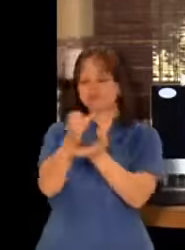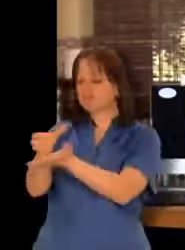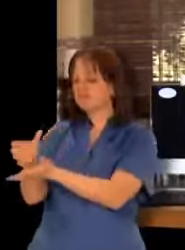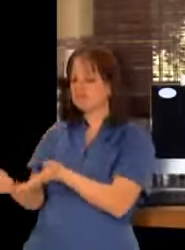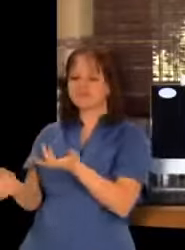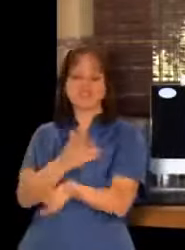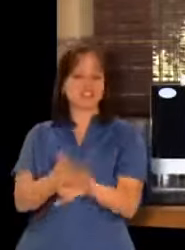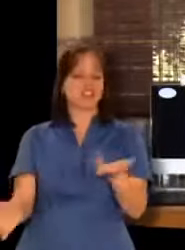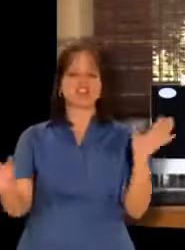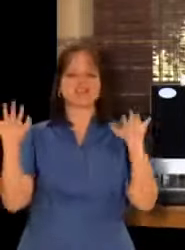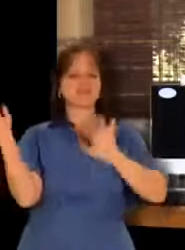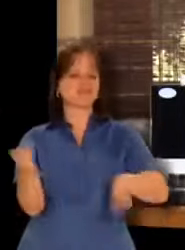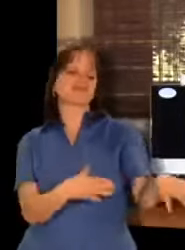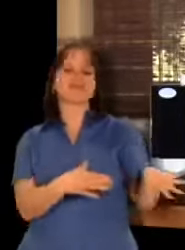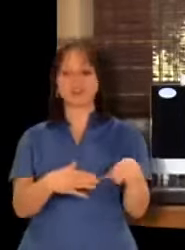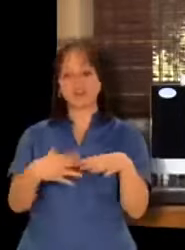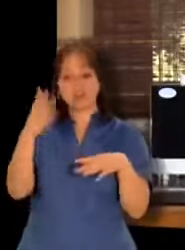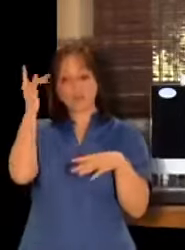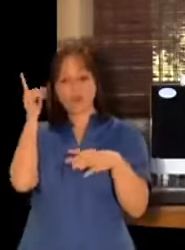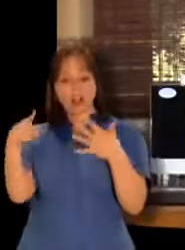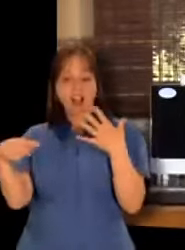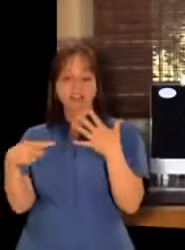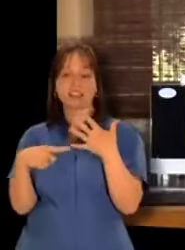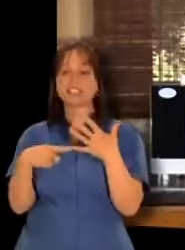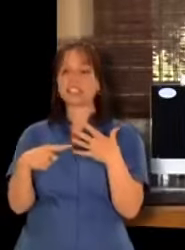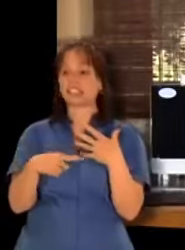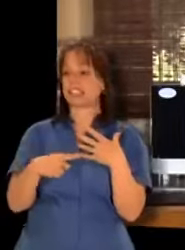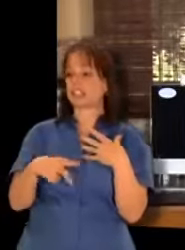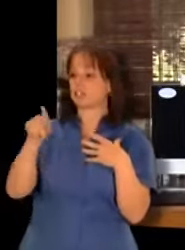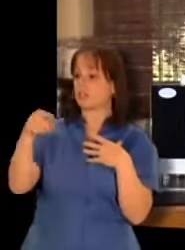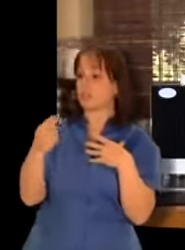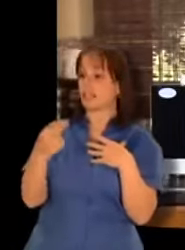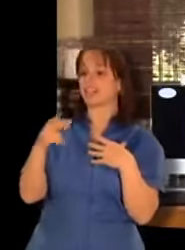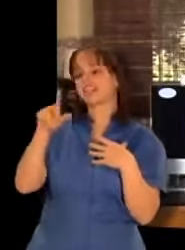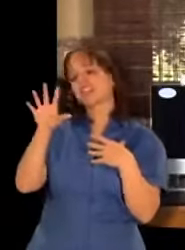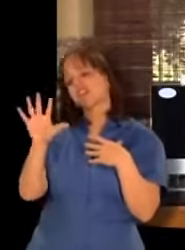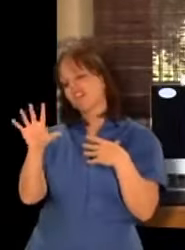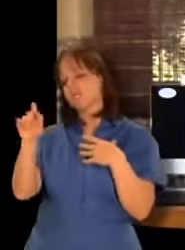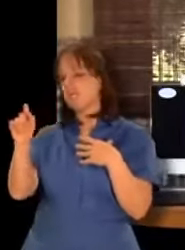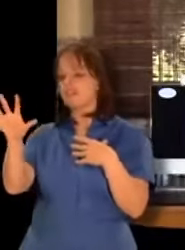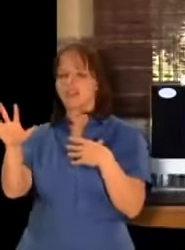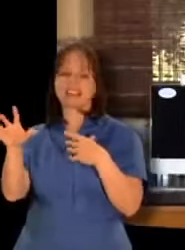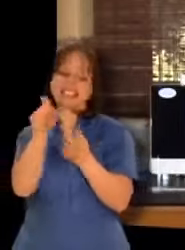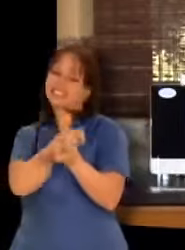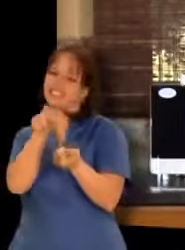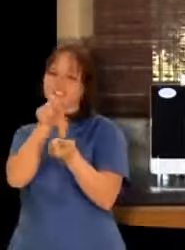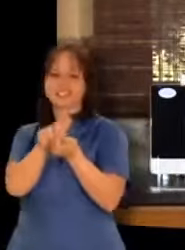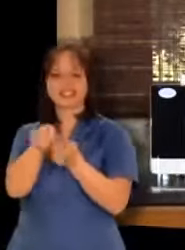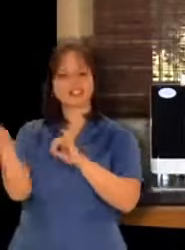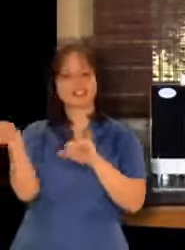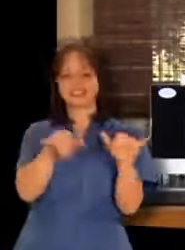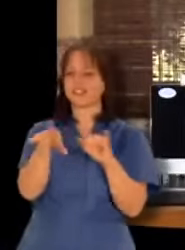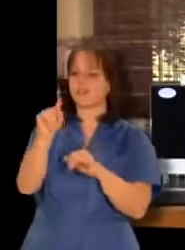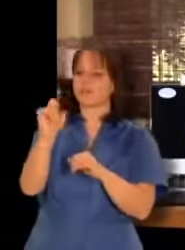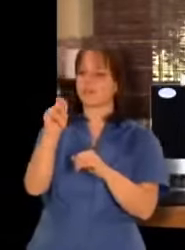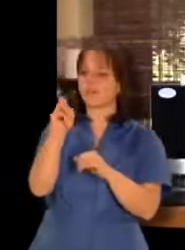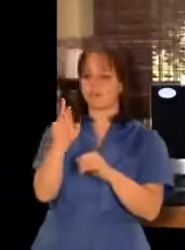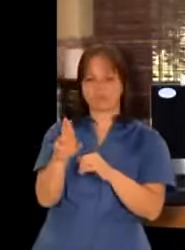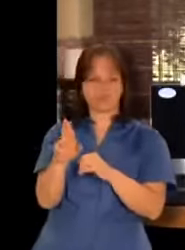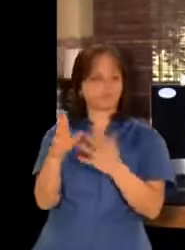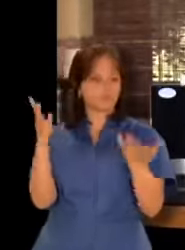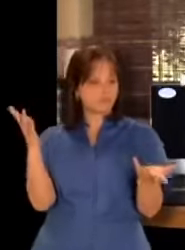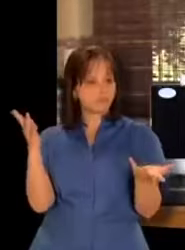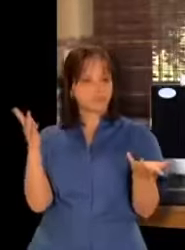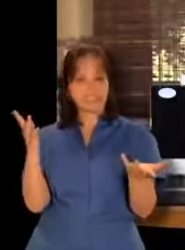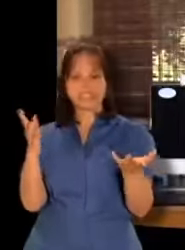because we simply change the pH of this water to about 5.5, and that's exactly what toners are, because it acts as an astringent